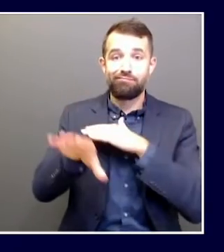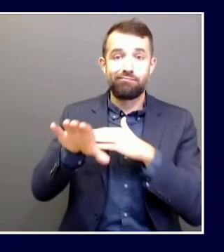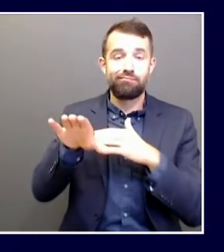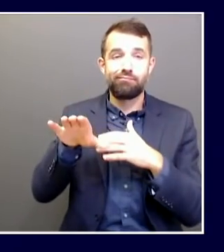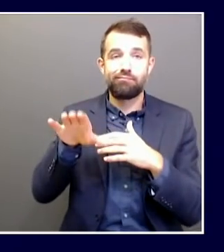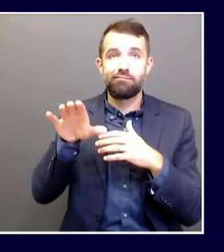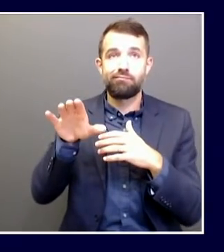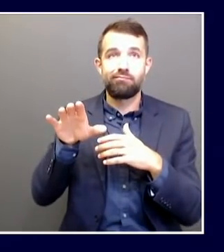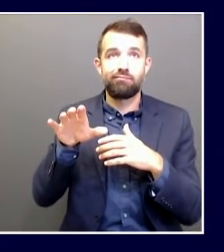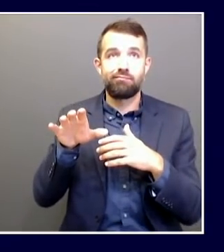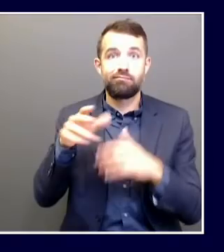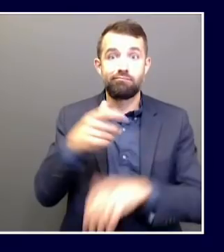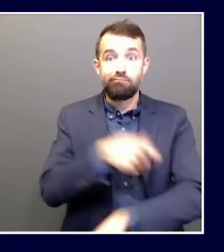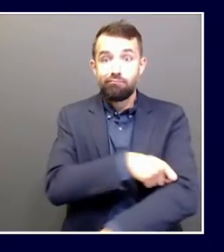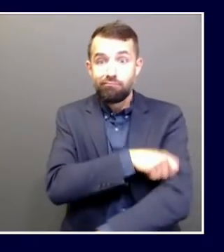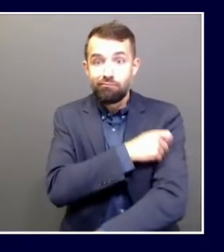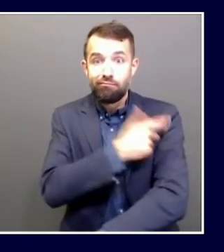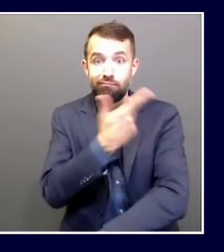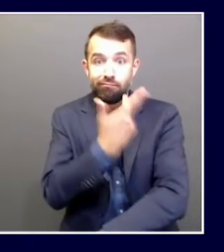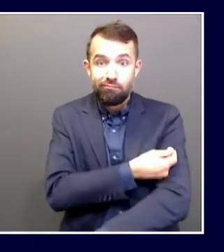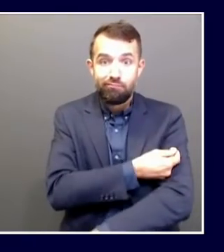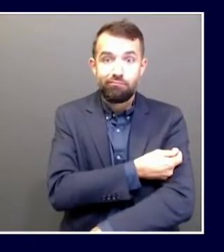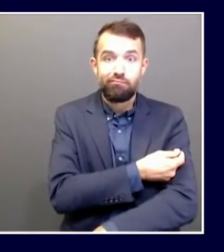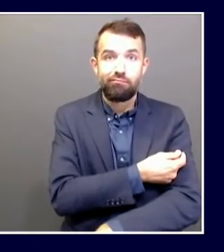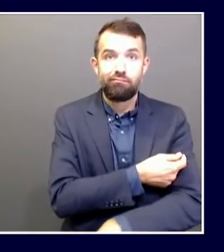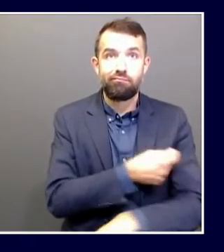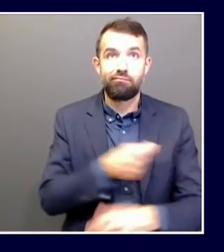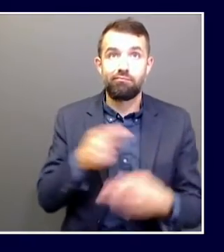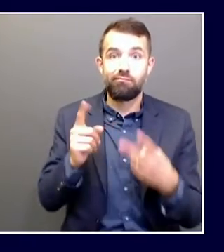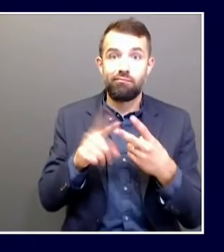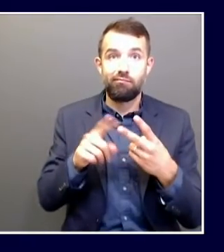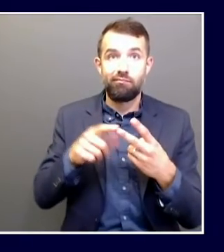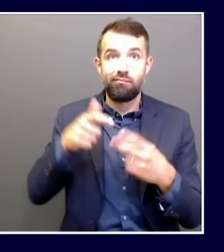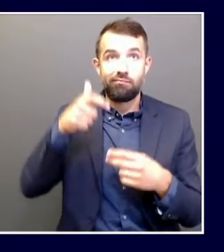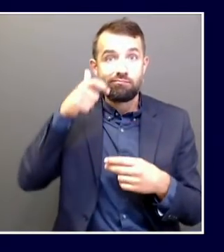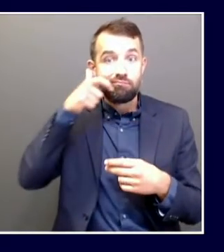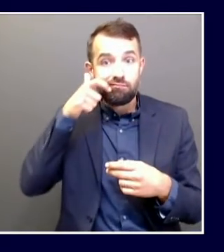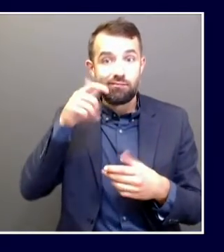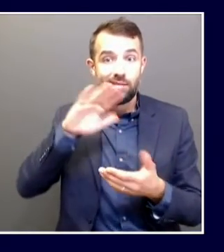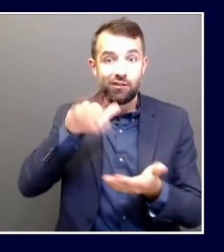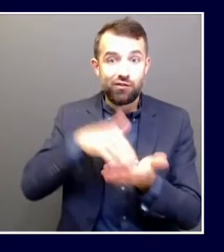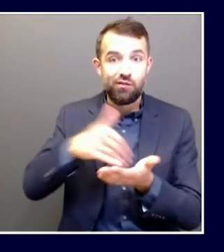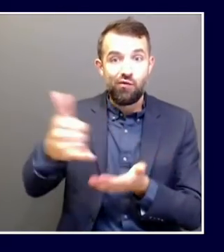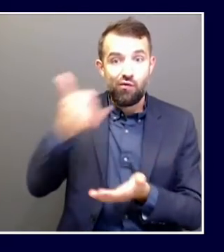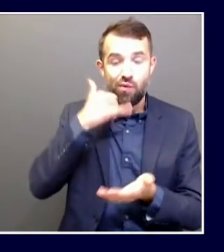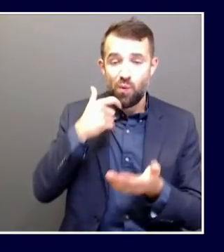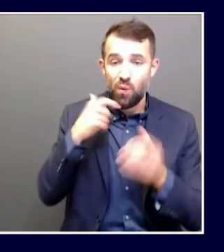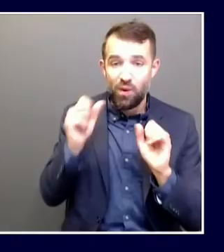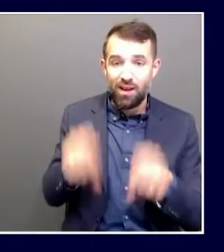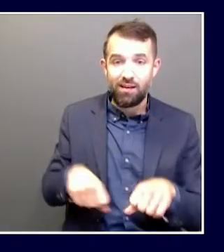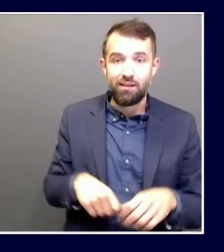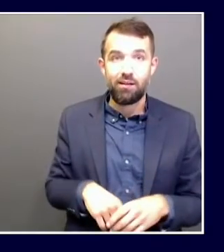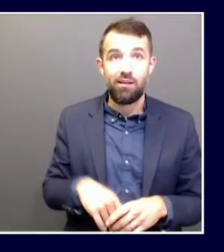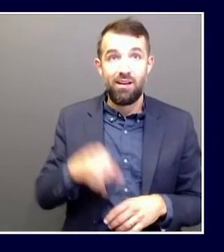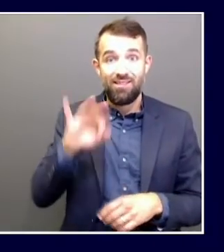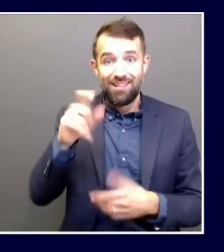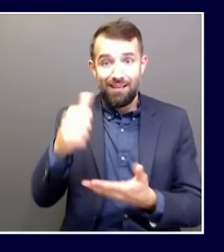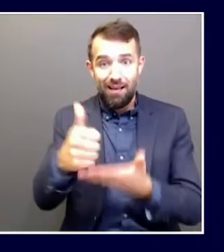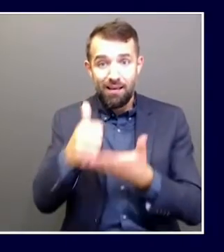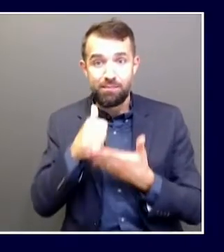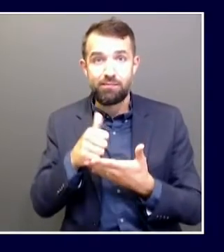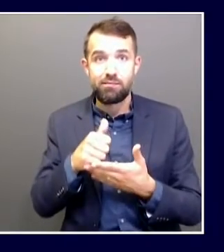can still call the community vaccination line if they'd like help getting a shot scheduled. You